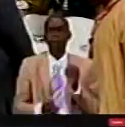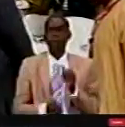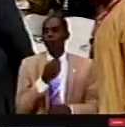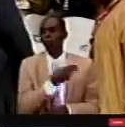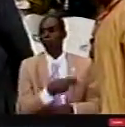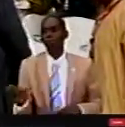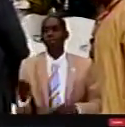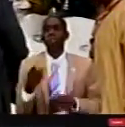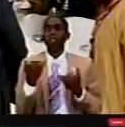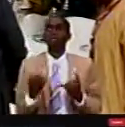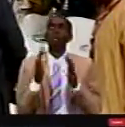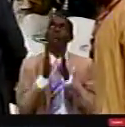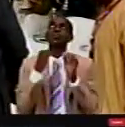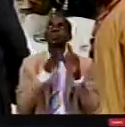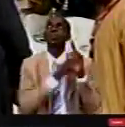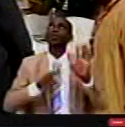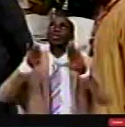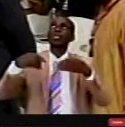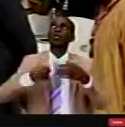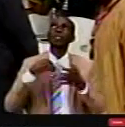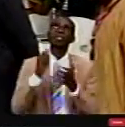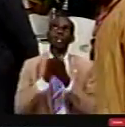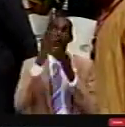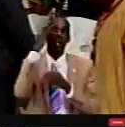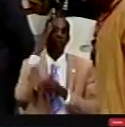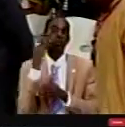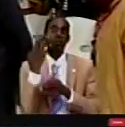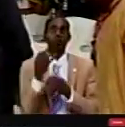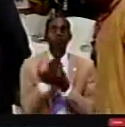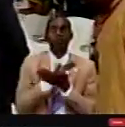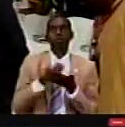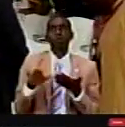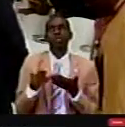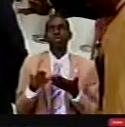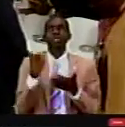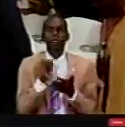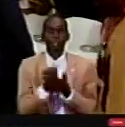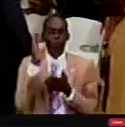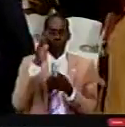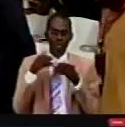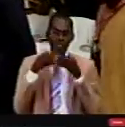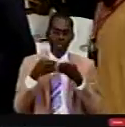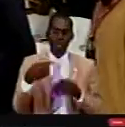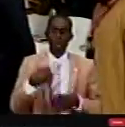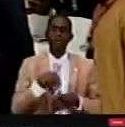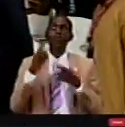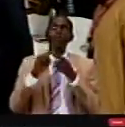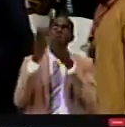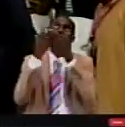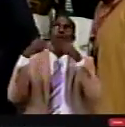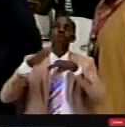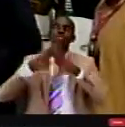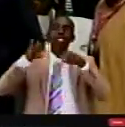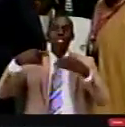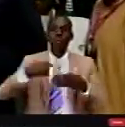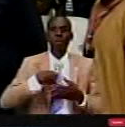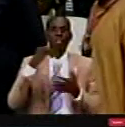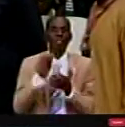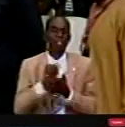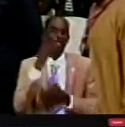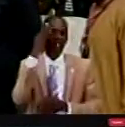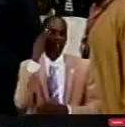me that experience of sanctification that will lead me to heaven give me that experience of Holiness